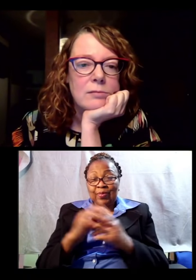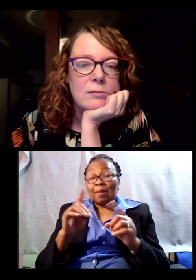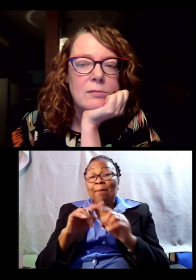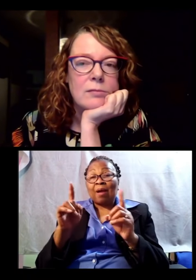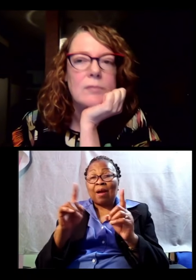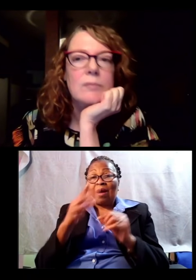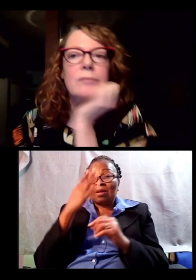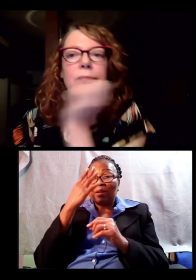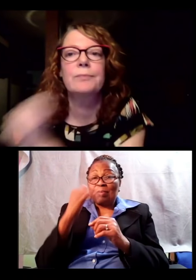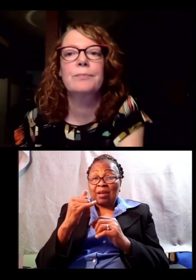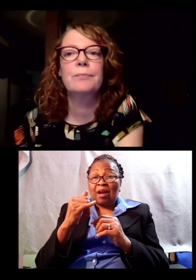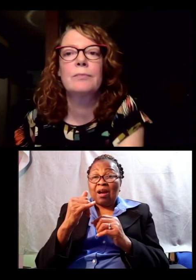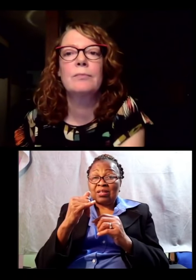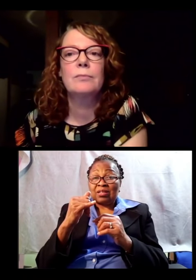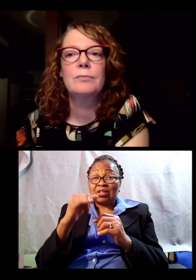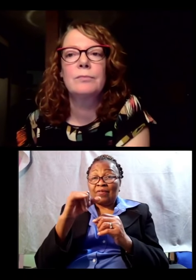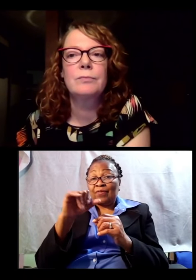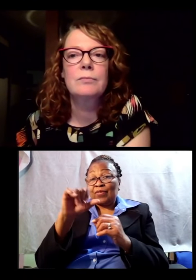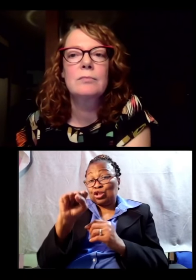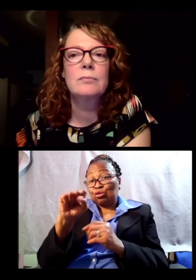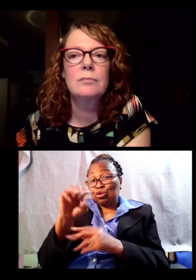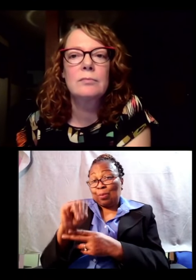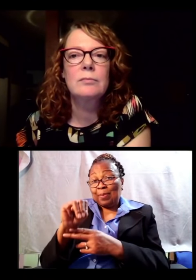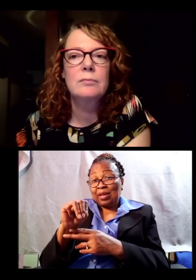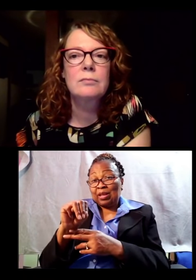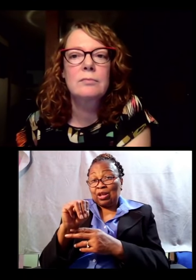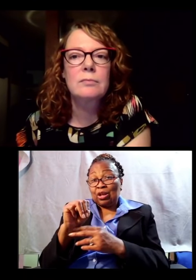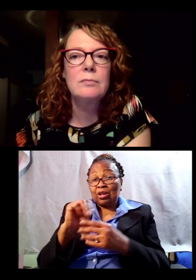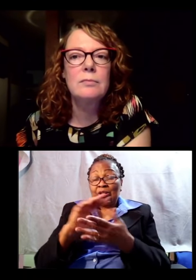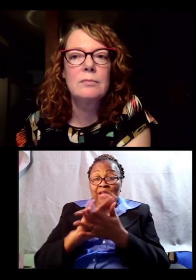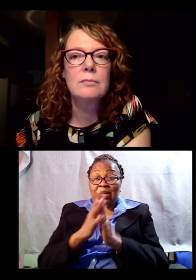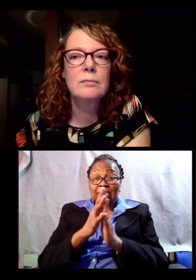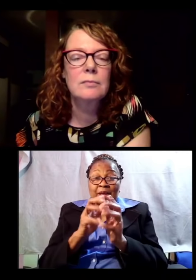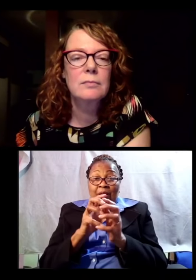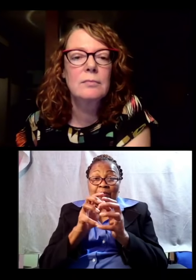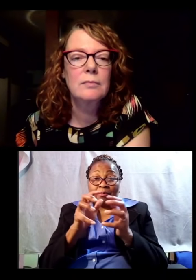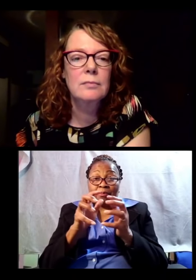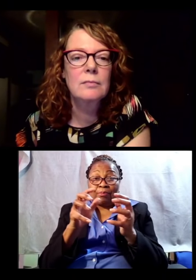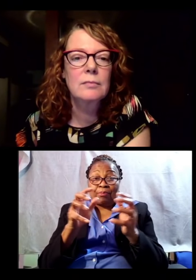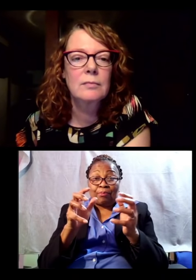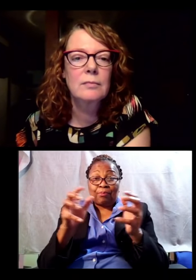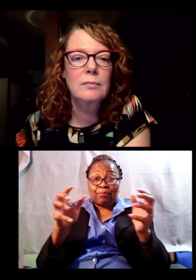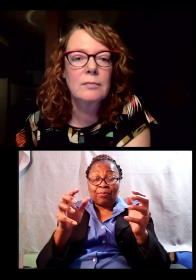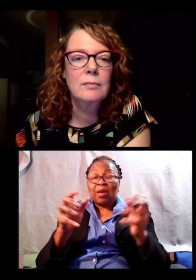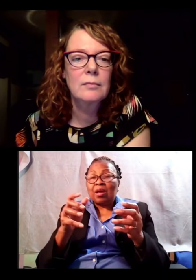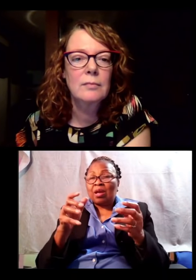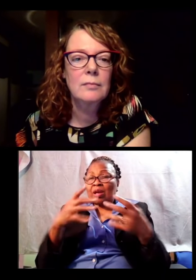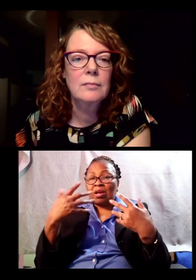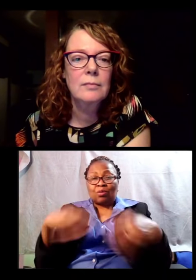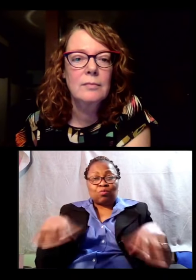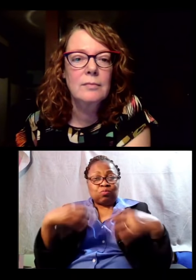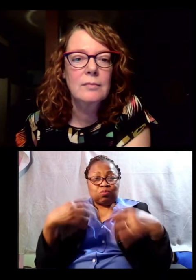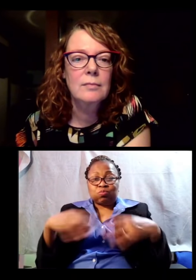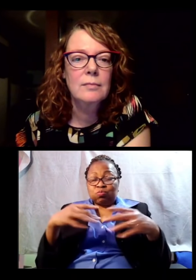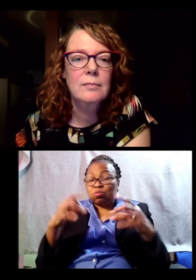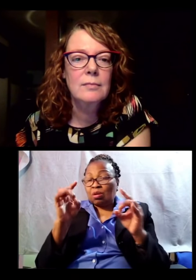Because of social media, these things can snowball in a pretty wild way.